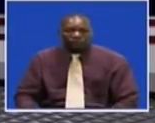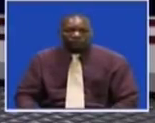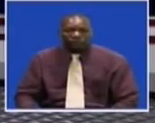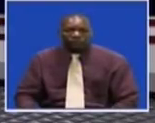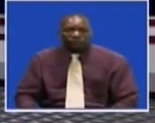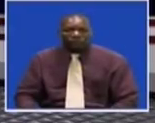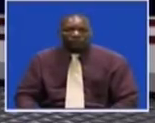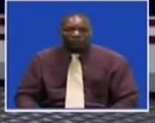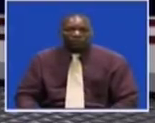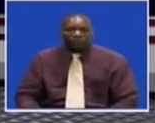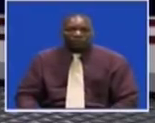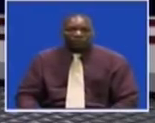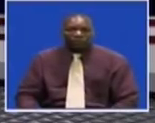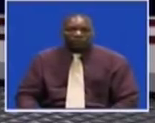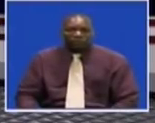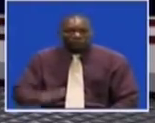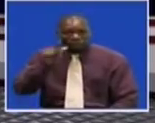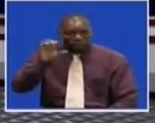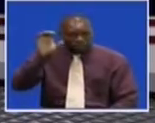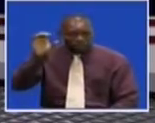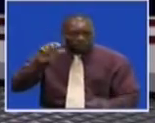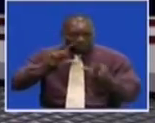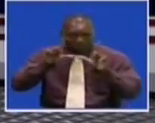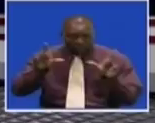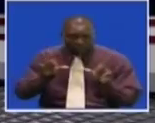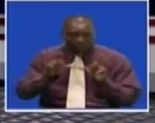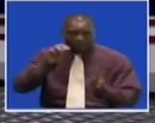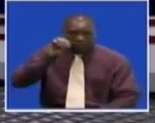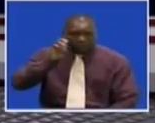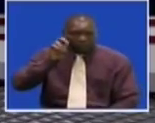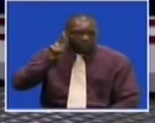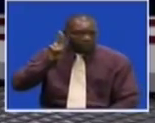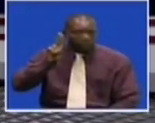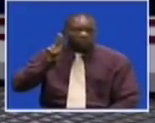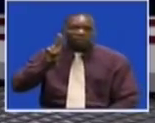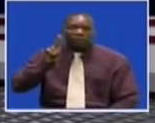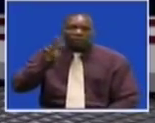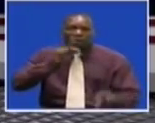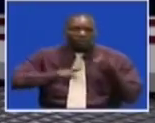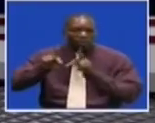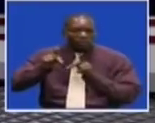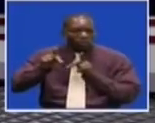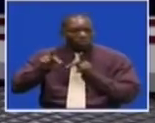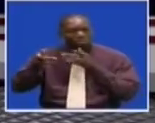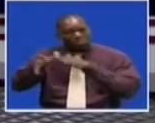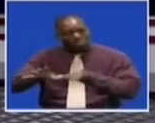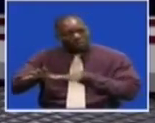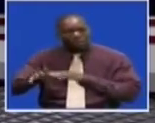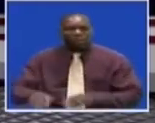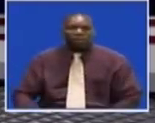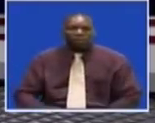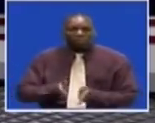11 people are feared dead in Nchelenge after the boat they were on capsized in Lake Mwelu.